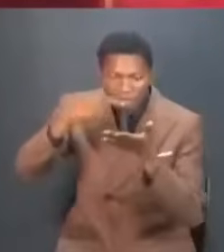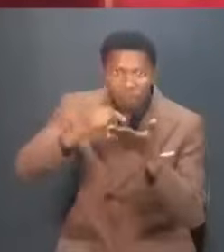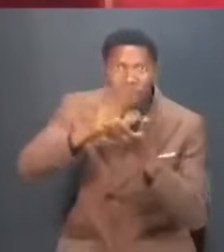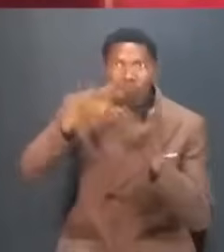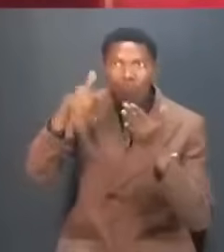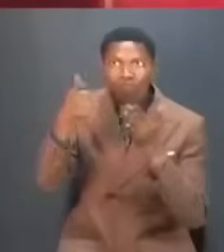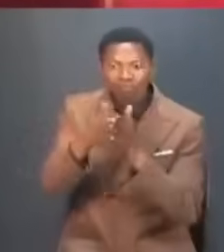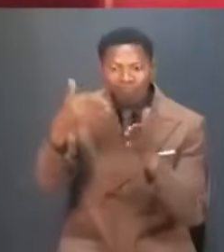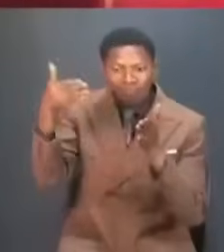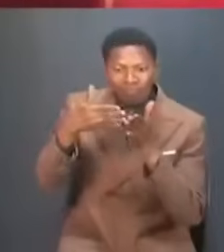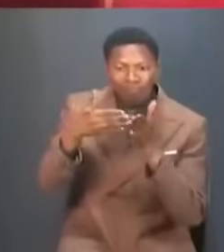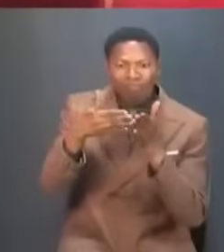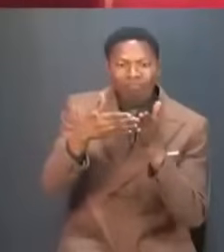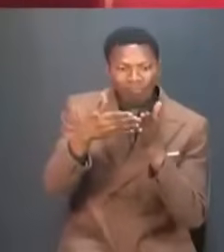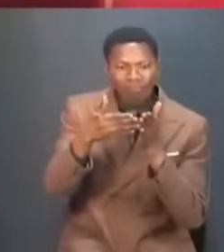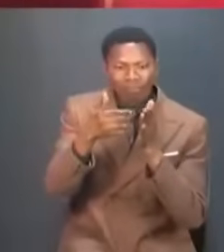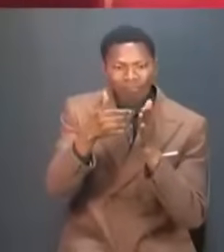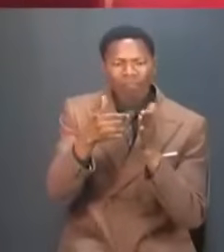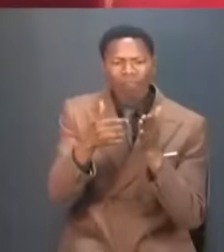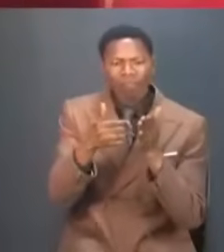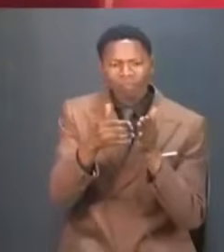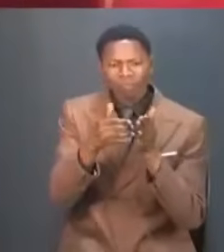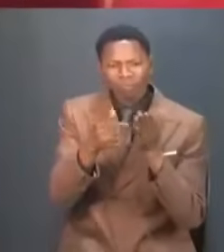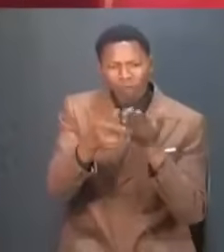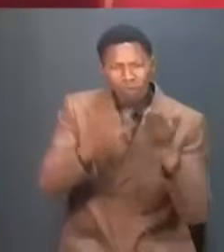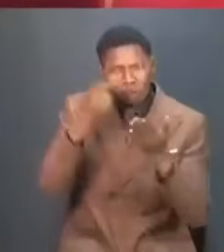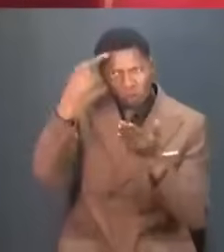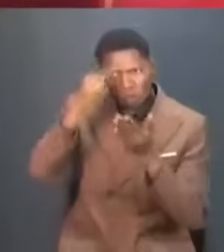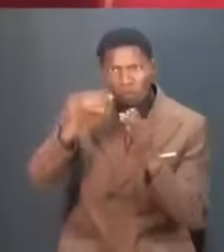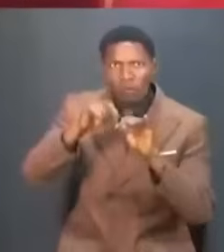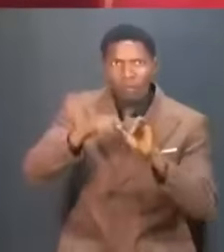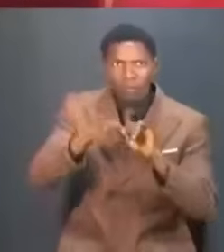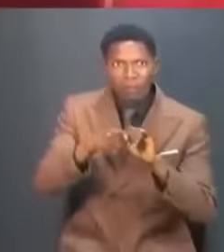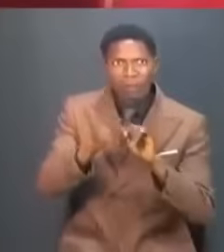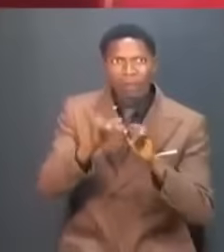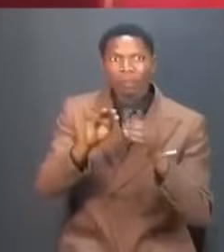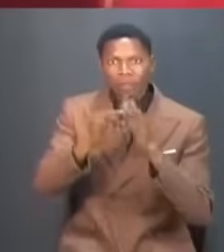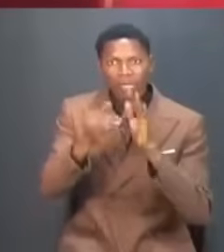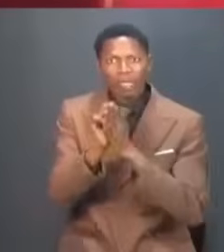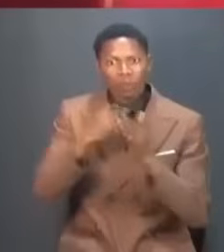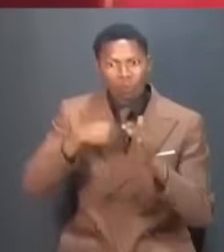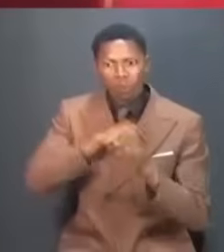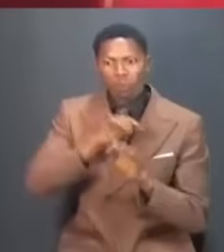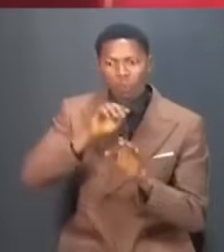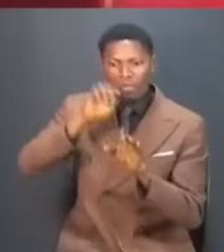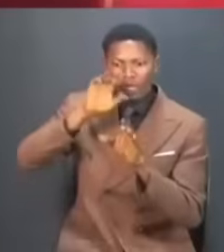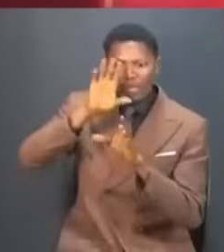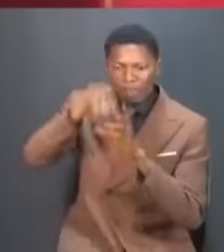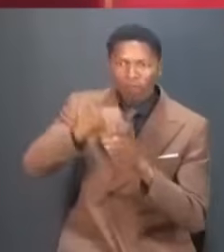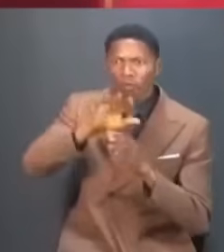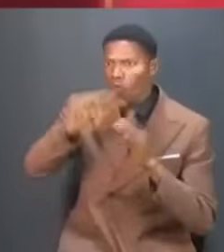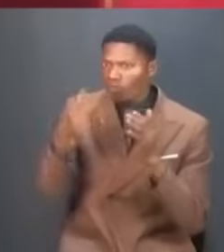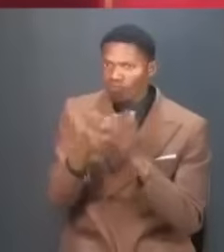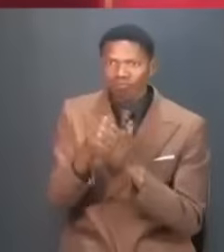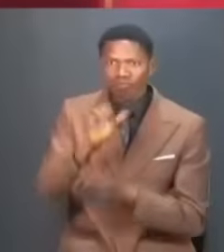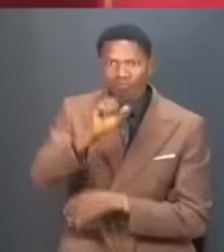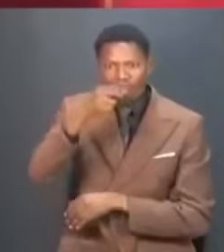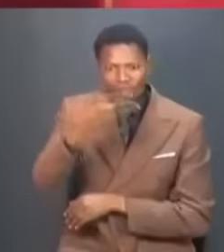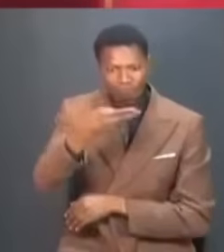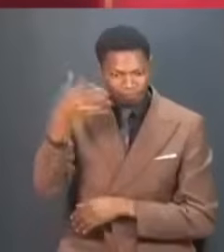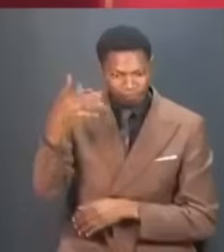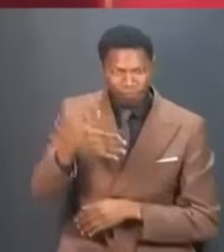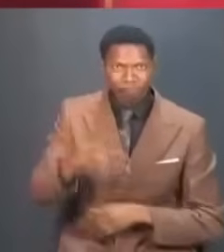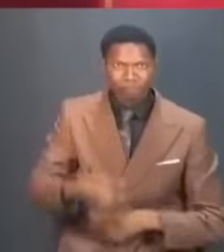document for implementation. And that is the extent of engagement that we have gone through. So stakeholders are fully